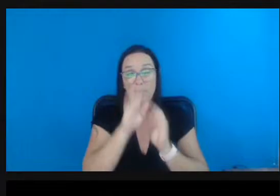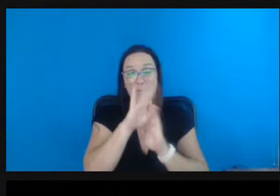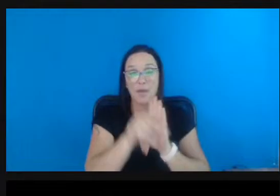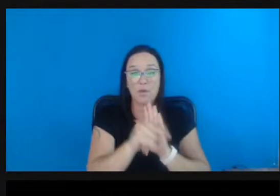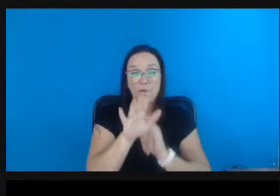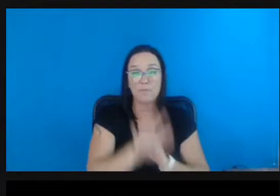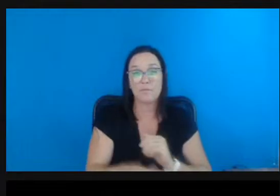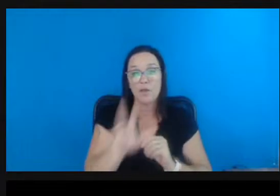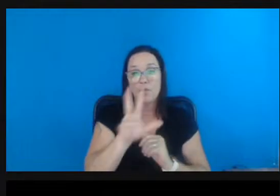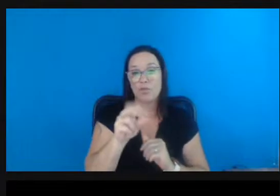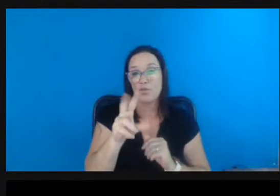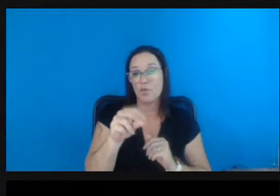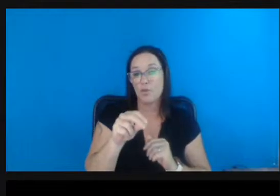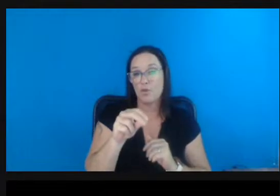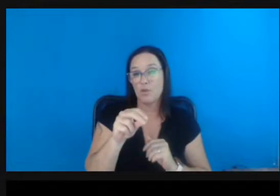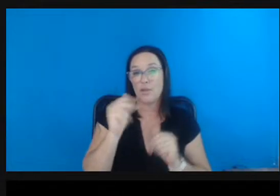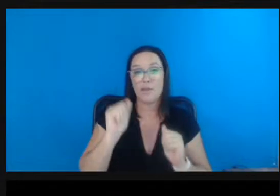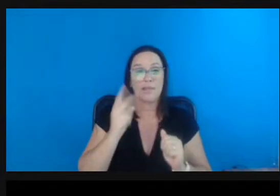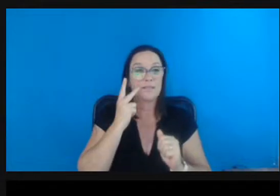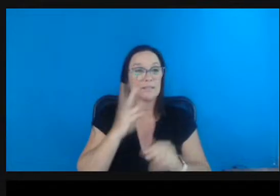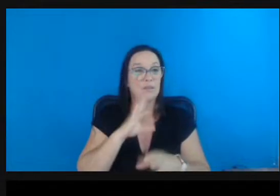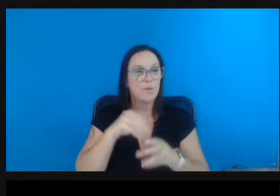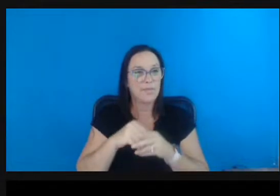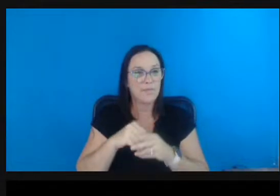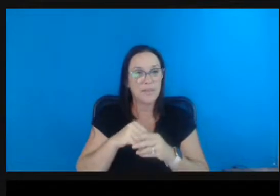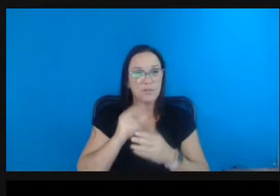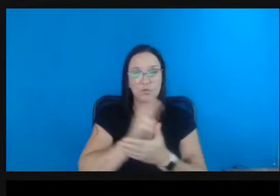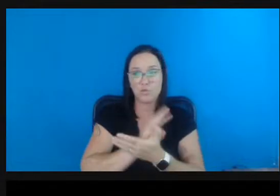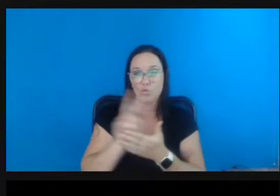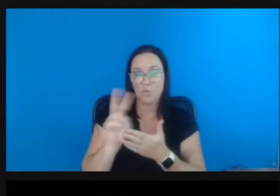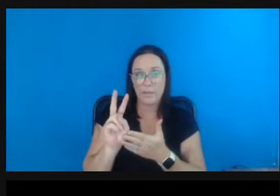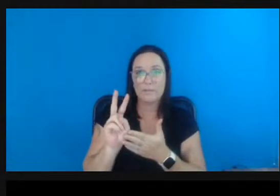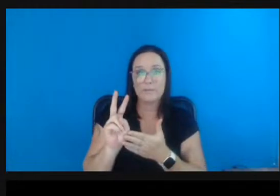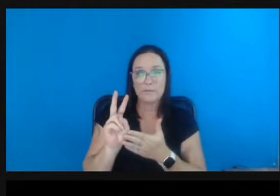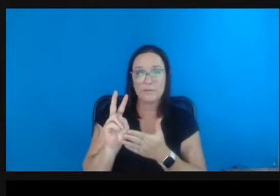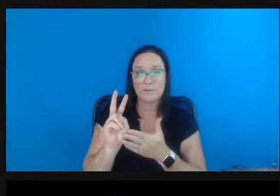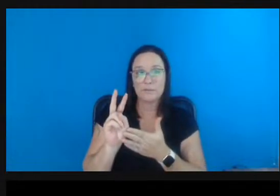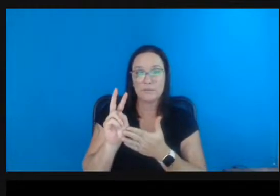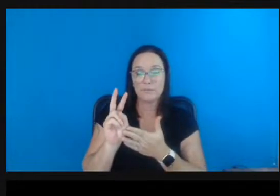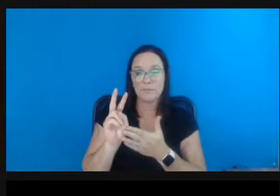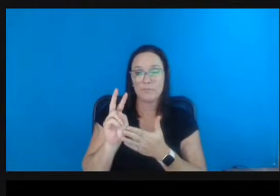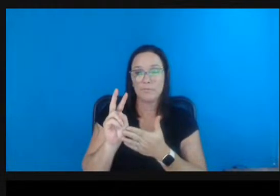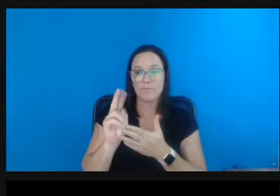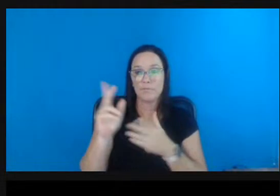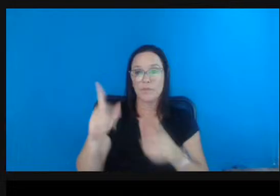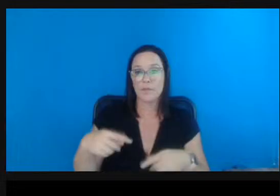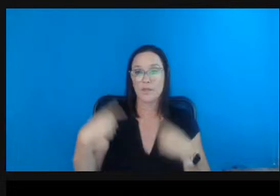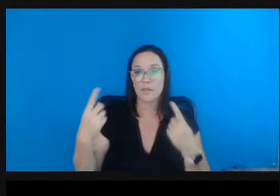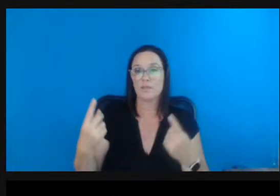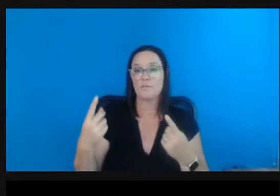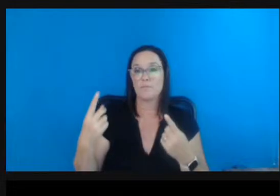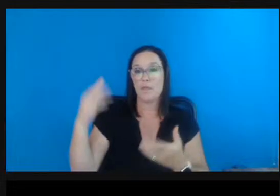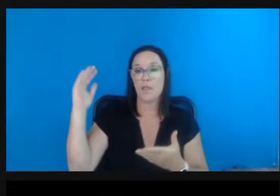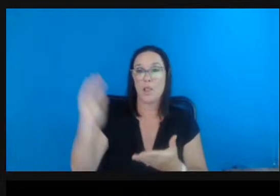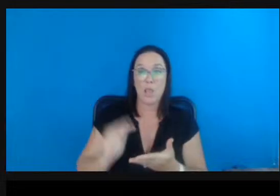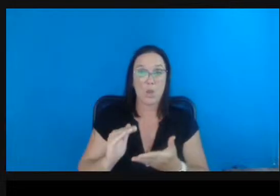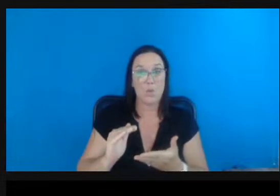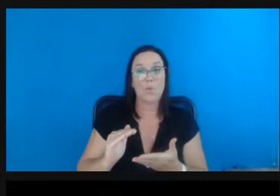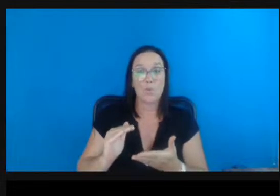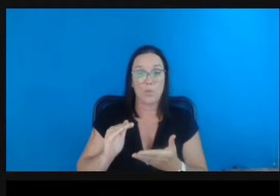30, you can see really within the last 2 weeks here of the month has been extraordinarily low, in fact.